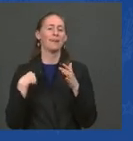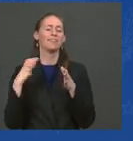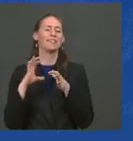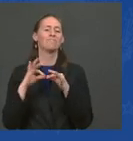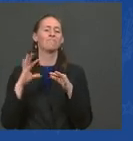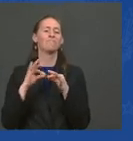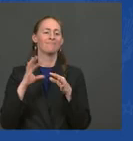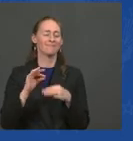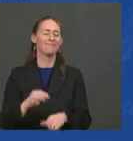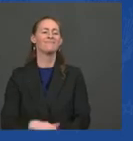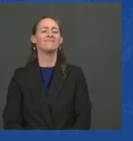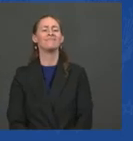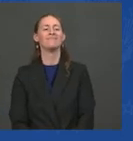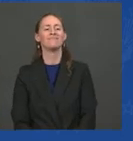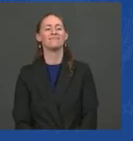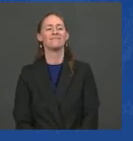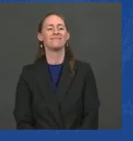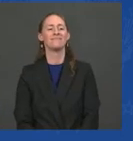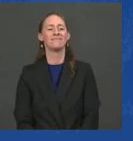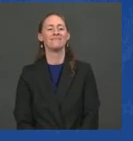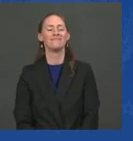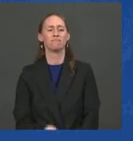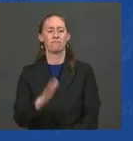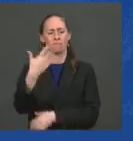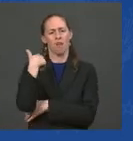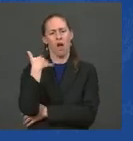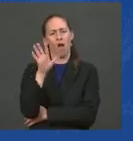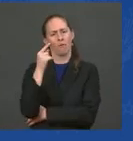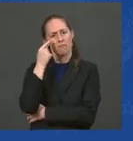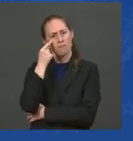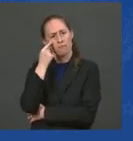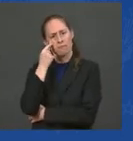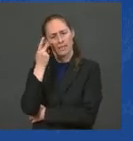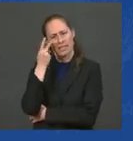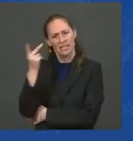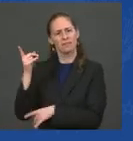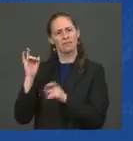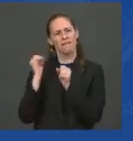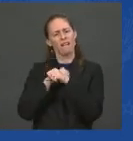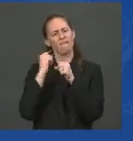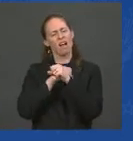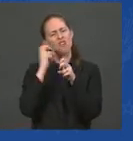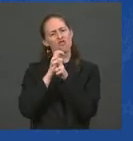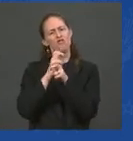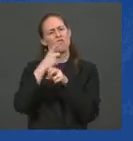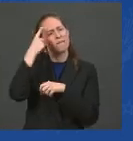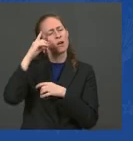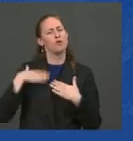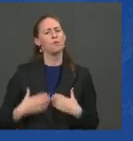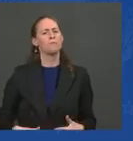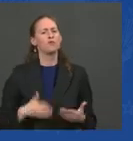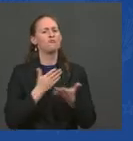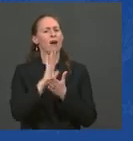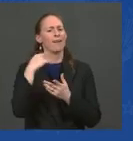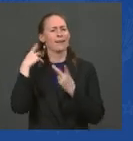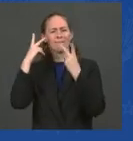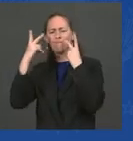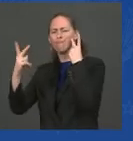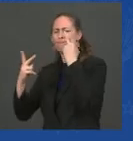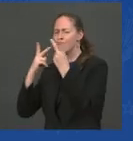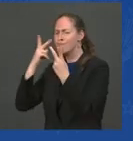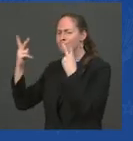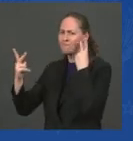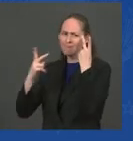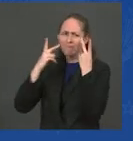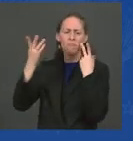close how he fought for human rights and human dignity in the Senate. Do you know my measure, Madam Ambassador,